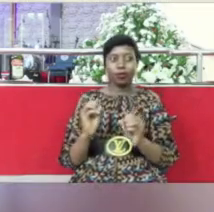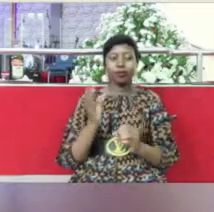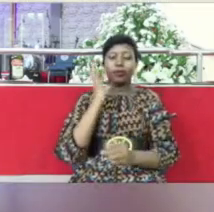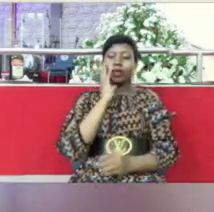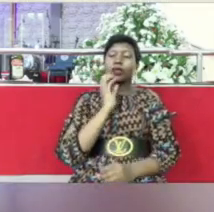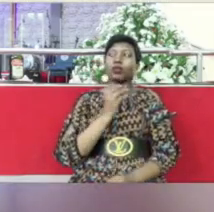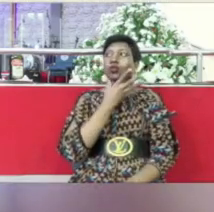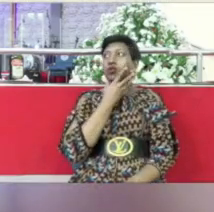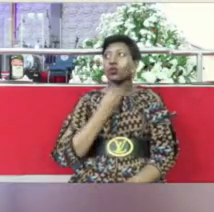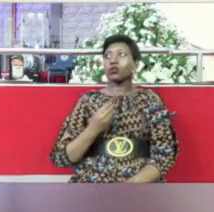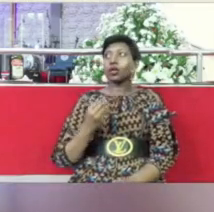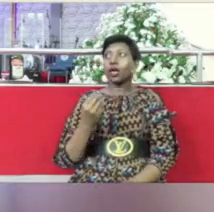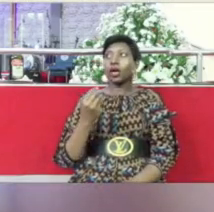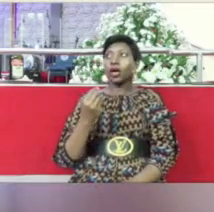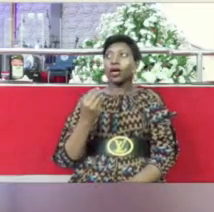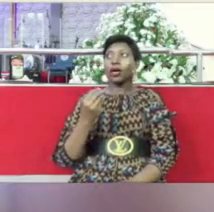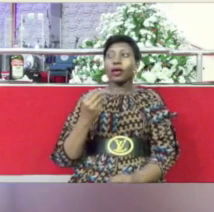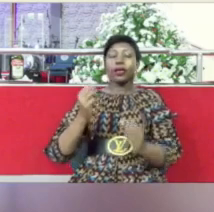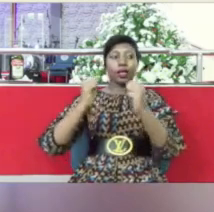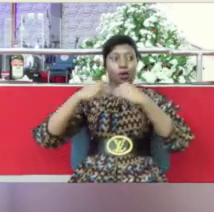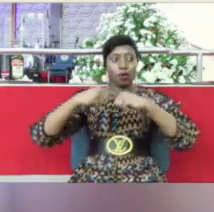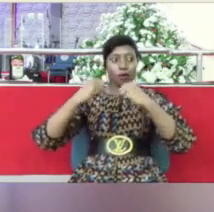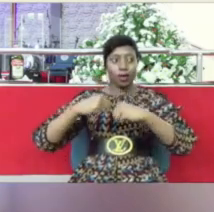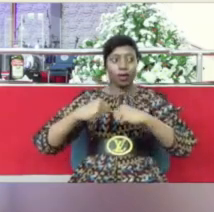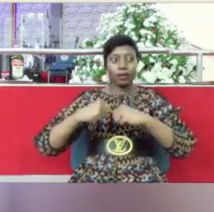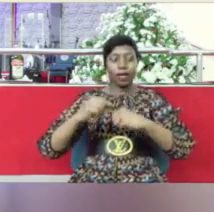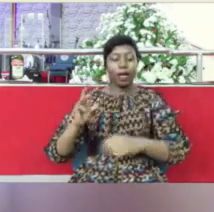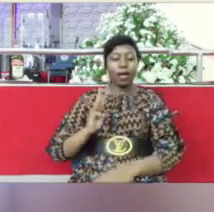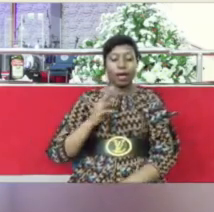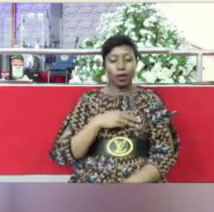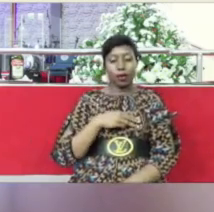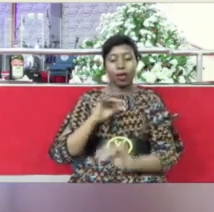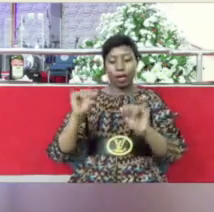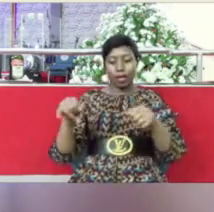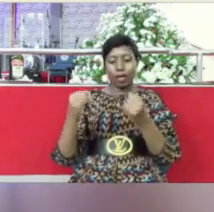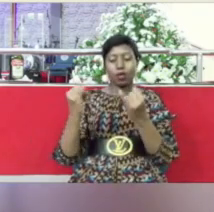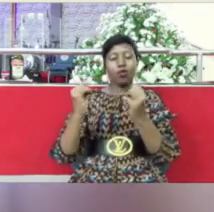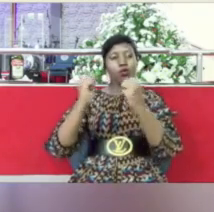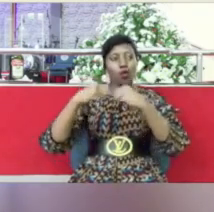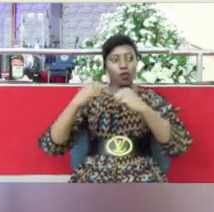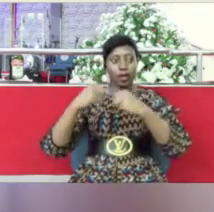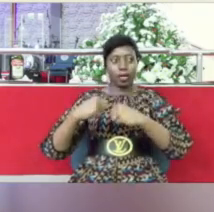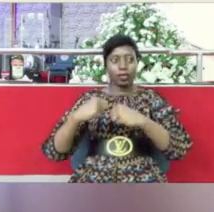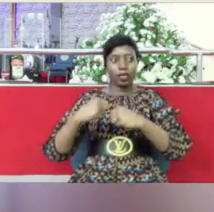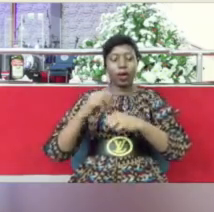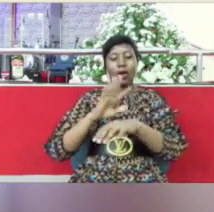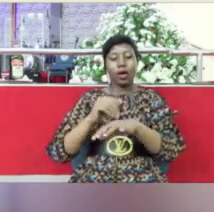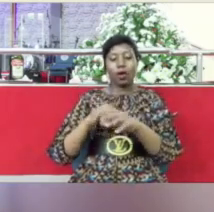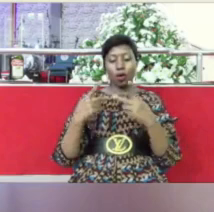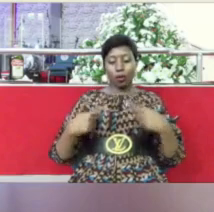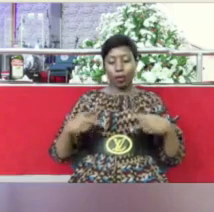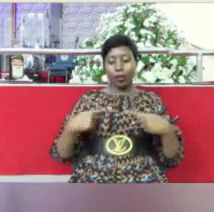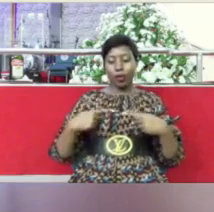covenant. Wayahudi walikuwa katika agano. But we are in the new covenant. Sisi tuko katika agano mpya. We are called people of the new covenant. Tunaitwa watu